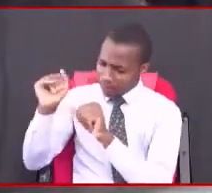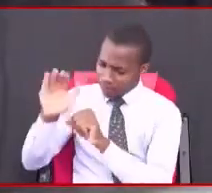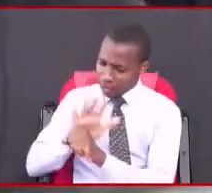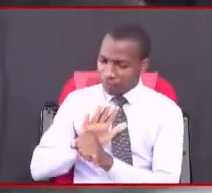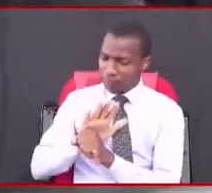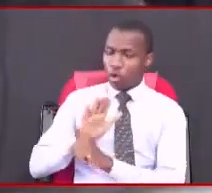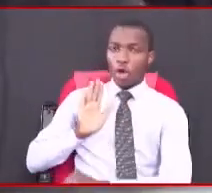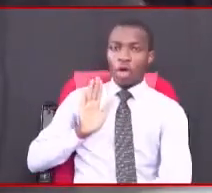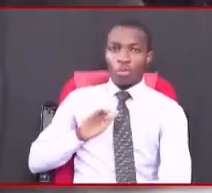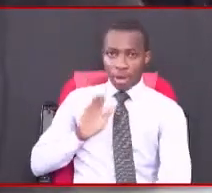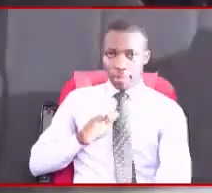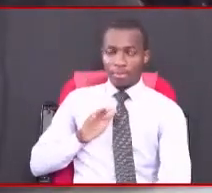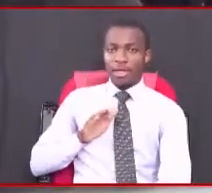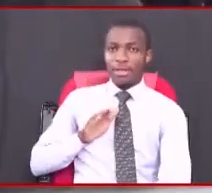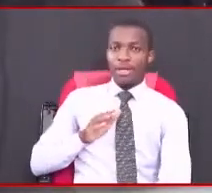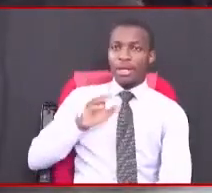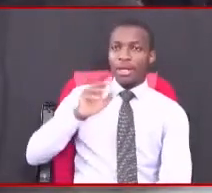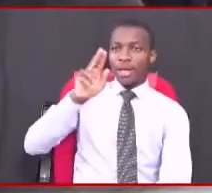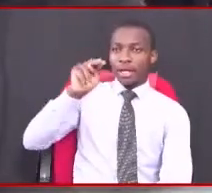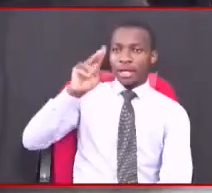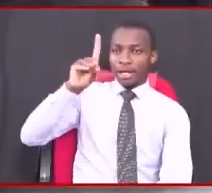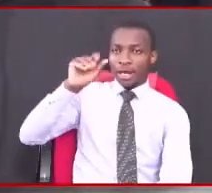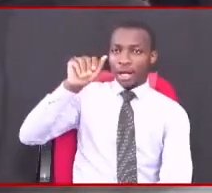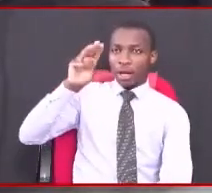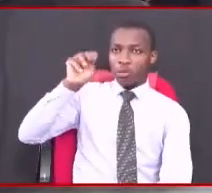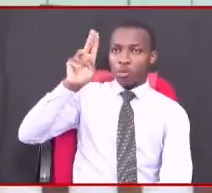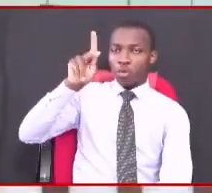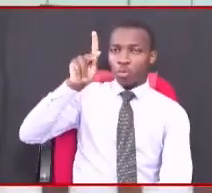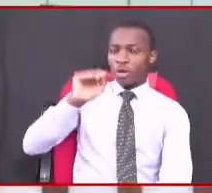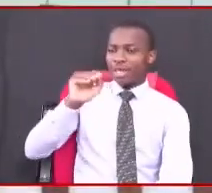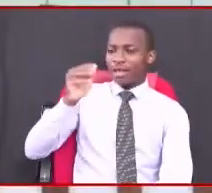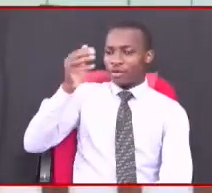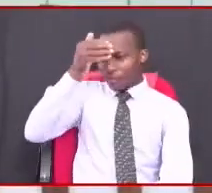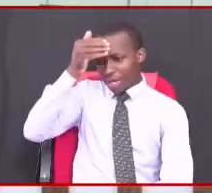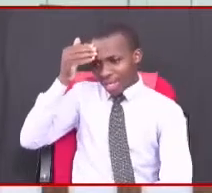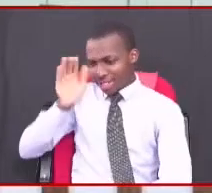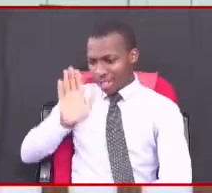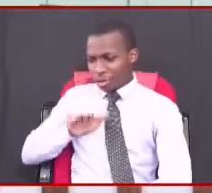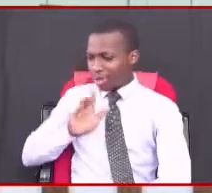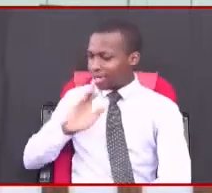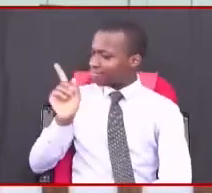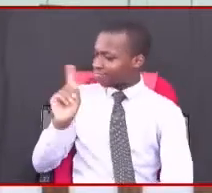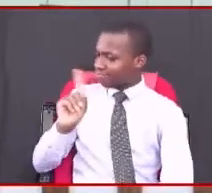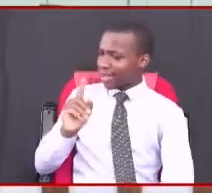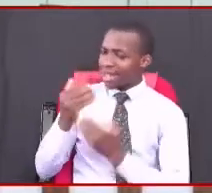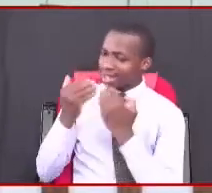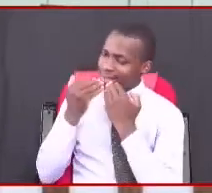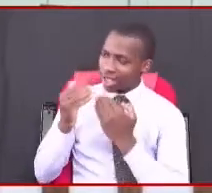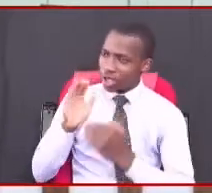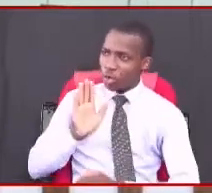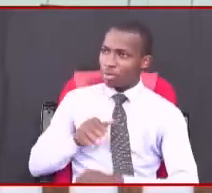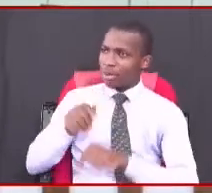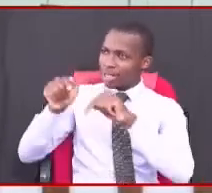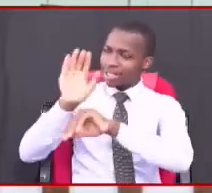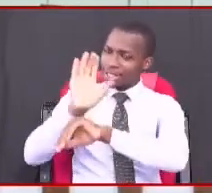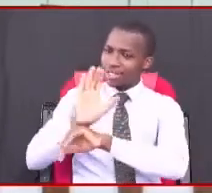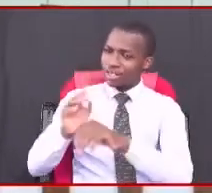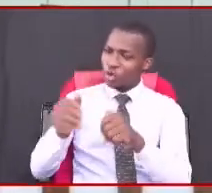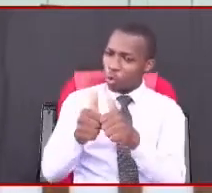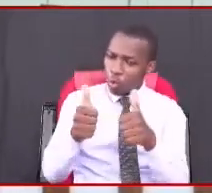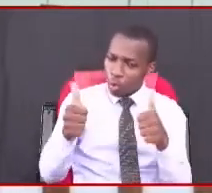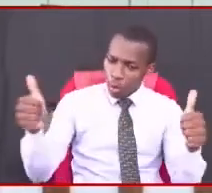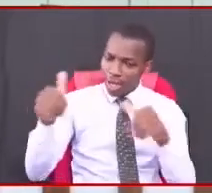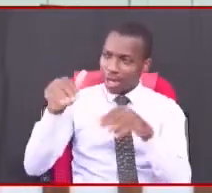Mr. Davis Ndambuki told me never to forget our ladies. Thank you, ladies. This church has been where it is because of our